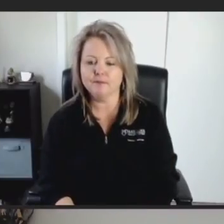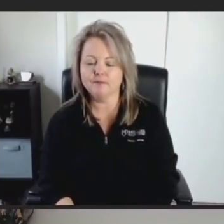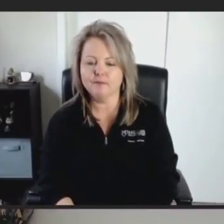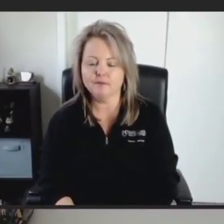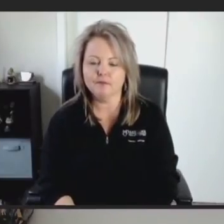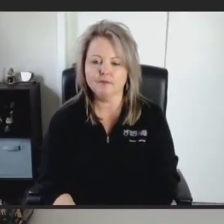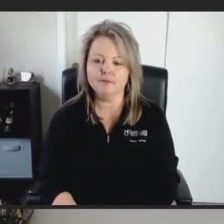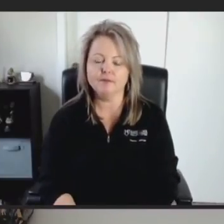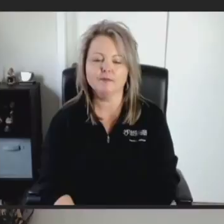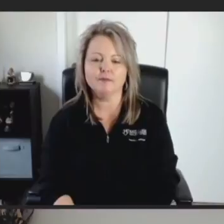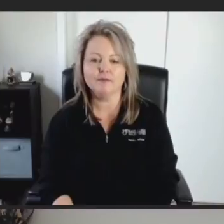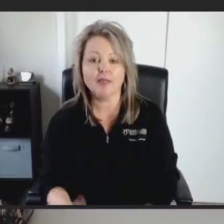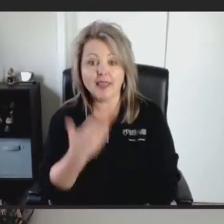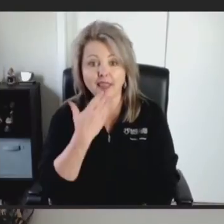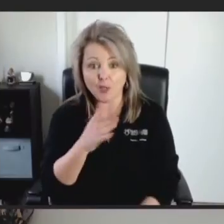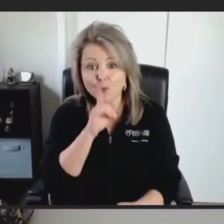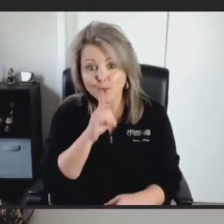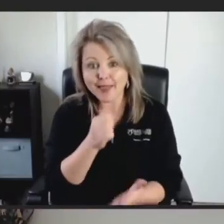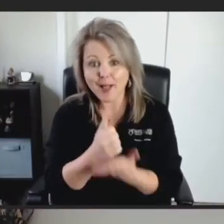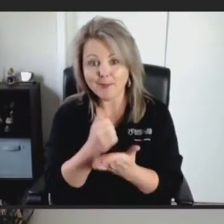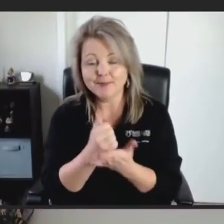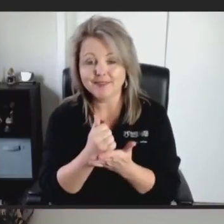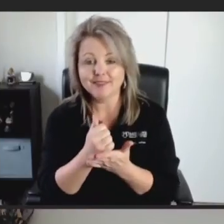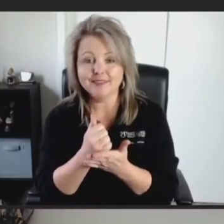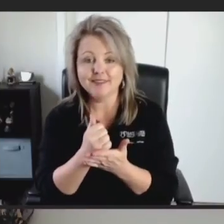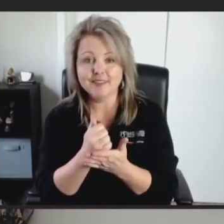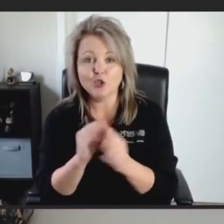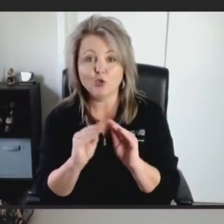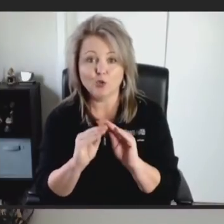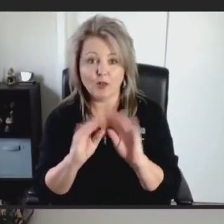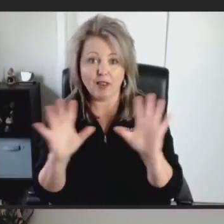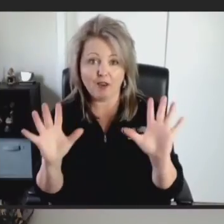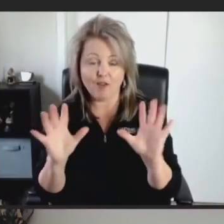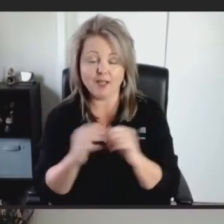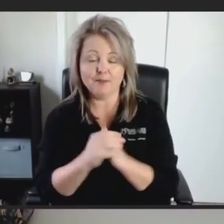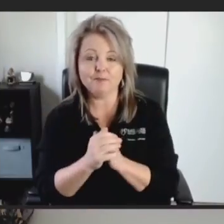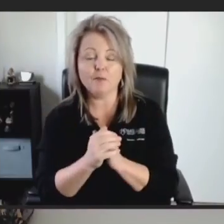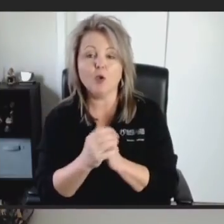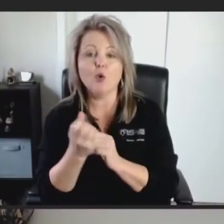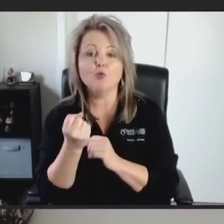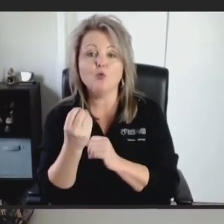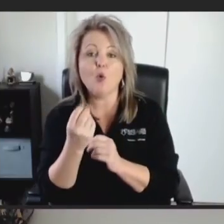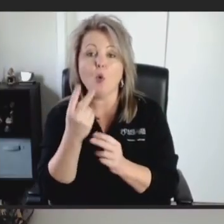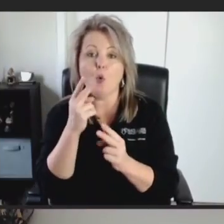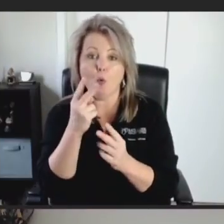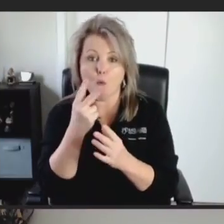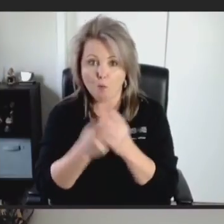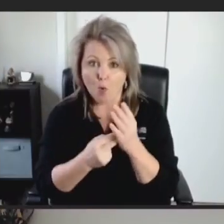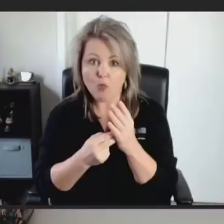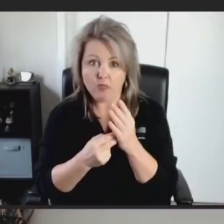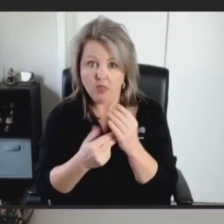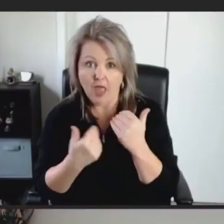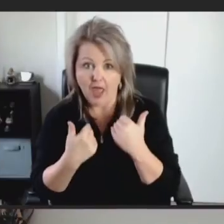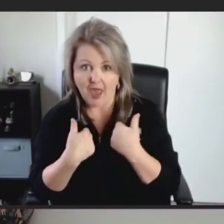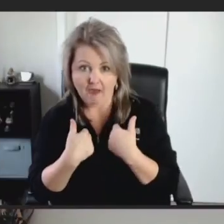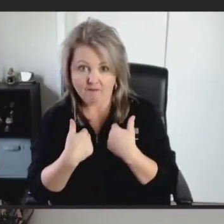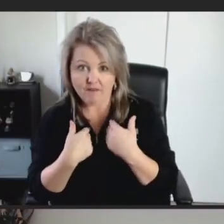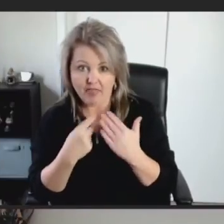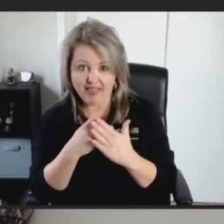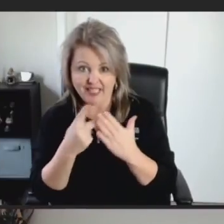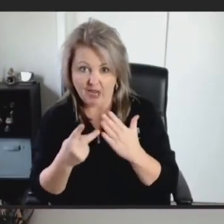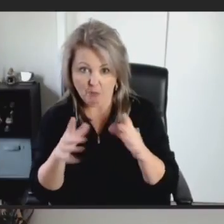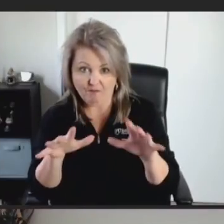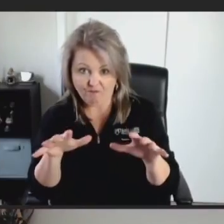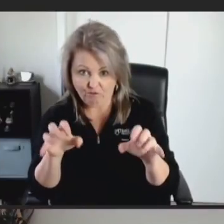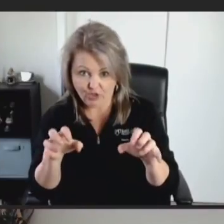Thank you. That really helps. Just to clarify, so both facilities are equipped with the type of freezer that would